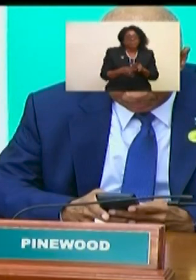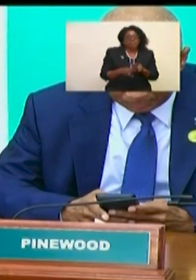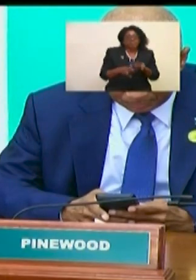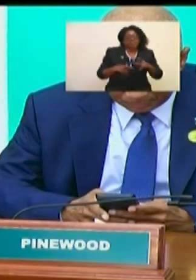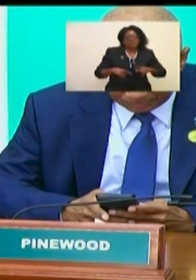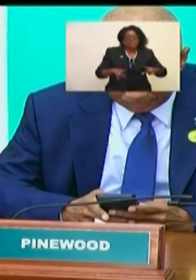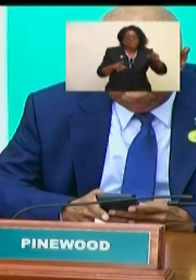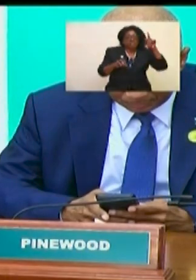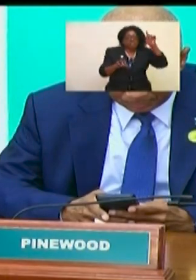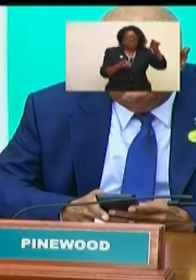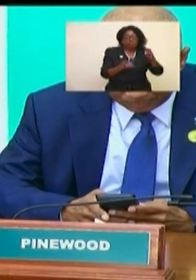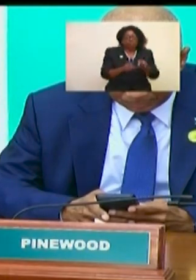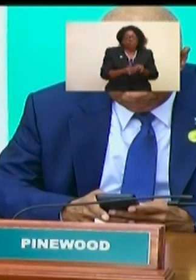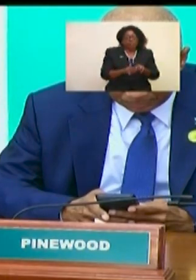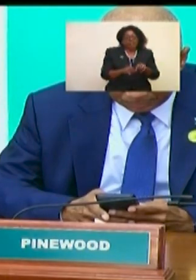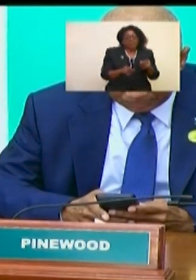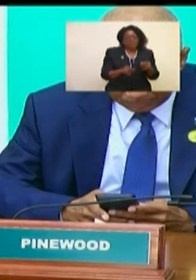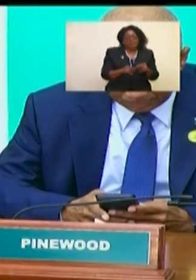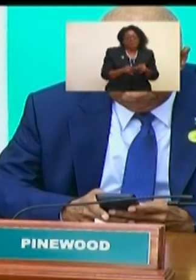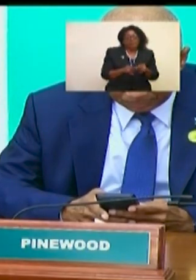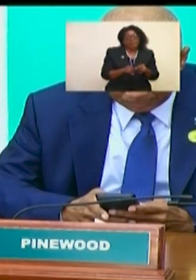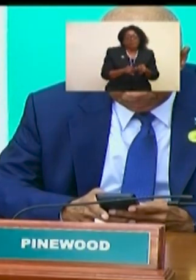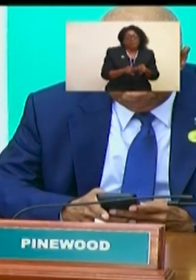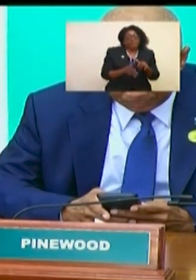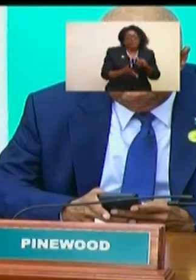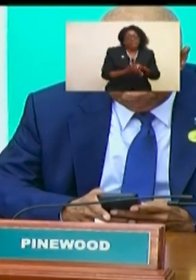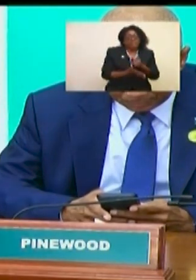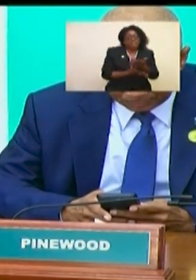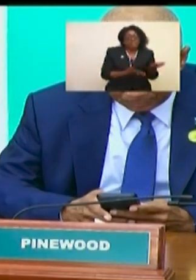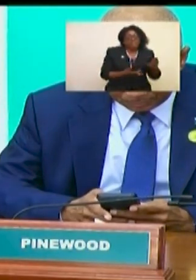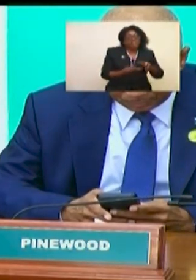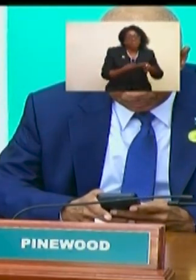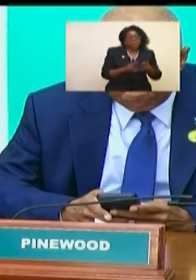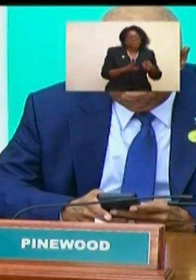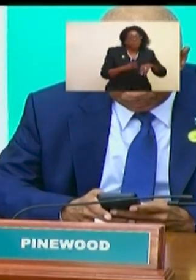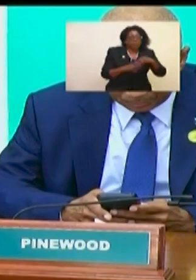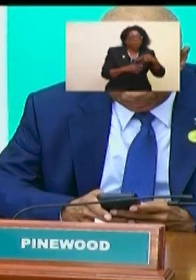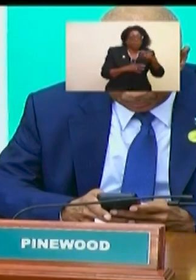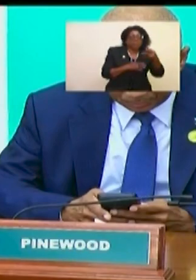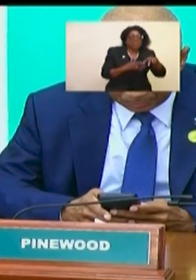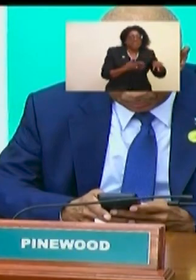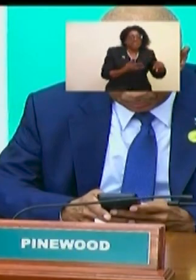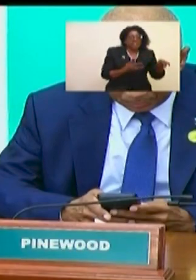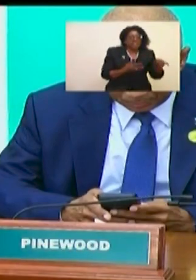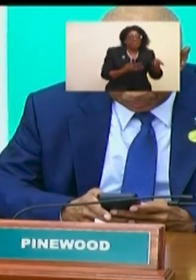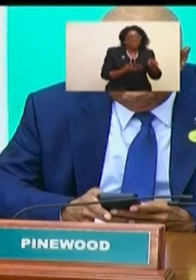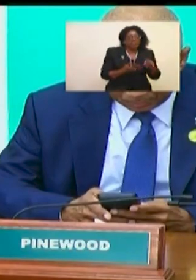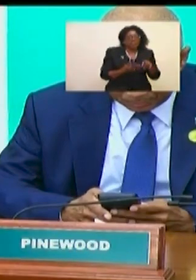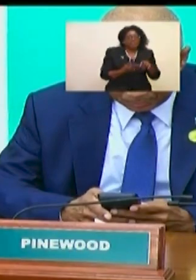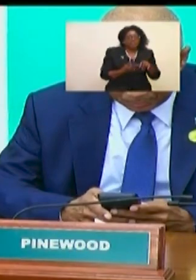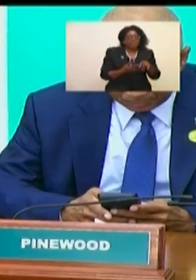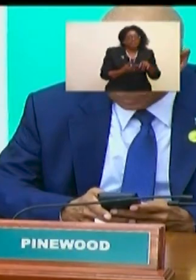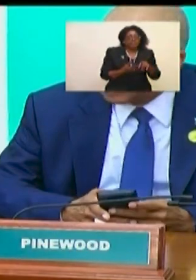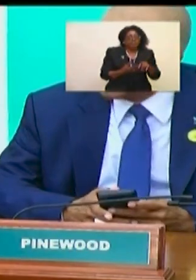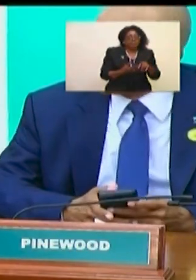let us agree. First of all, let us agree that these sums were outstanding. Yes. That's the point, right?